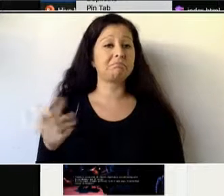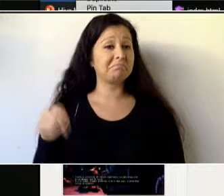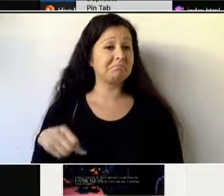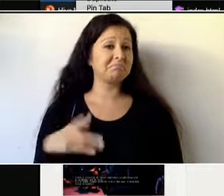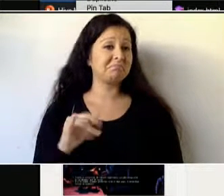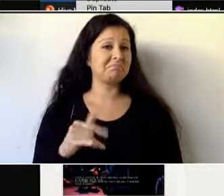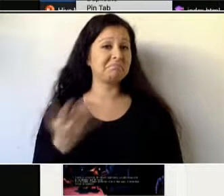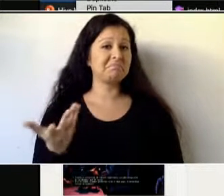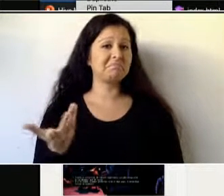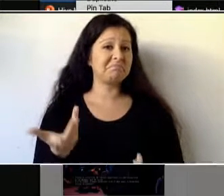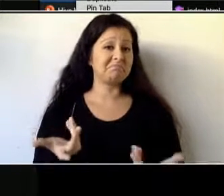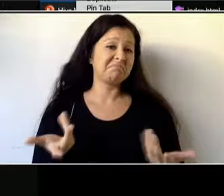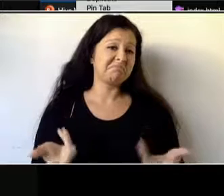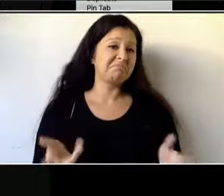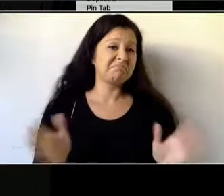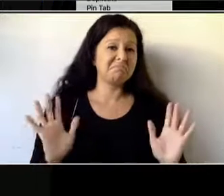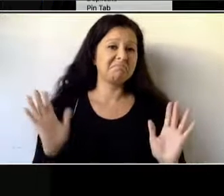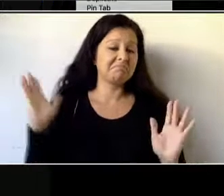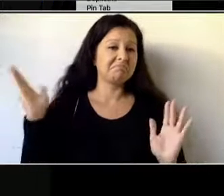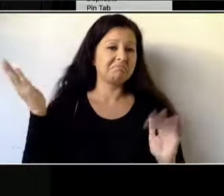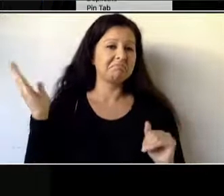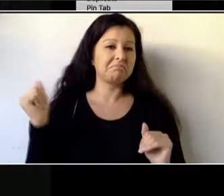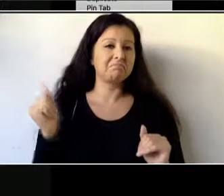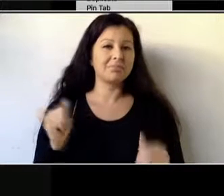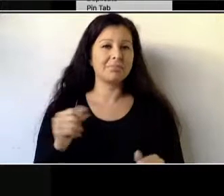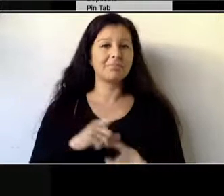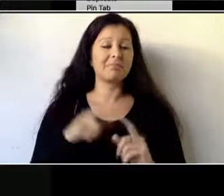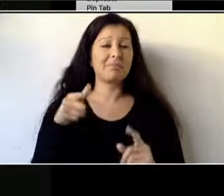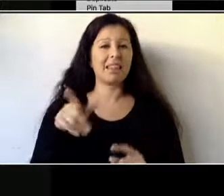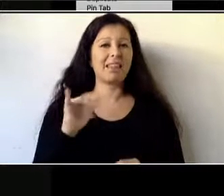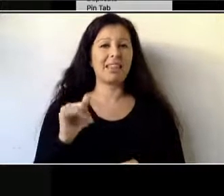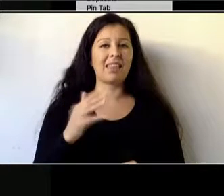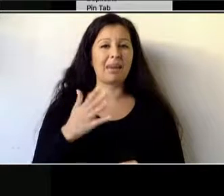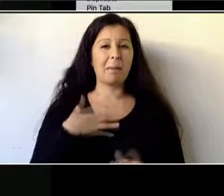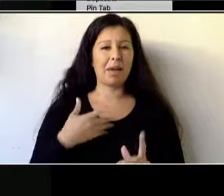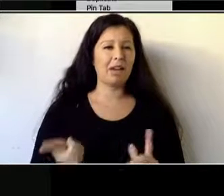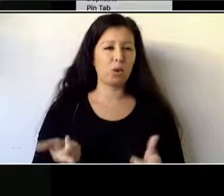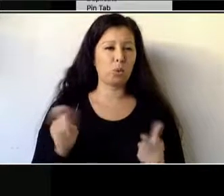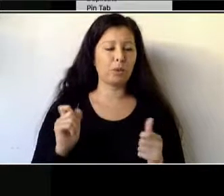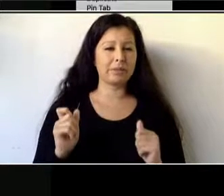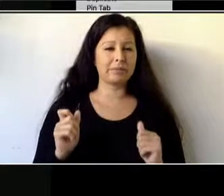Yeah, that can kind of concludes my presentation, but this is just my quick